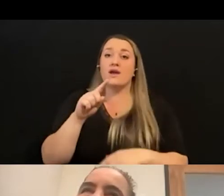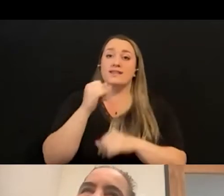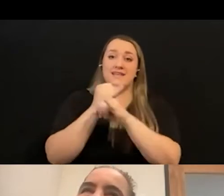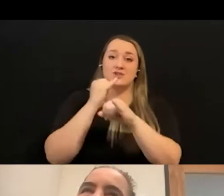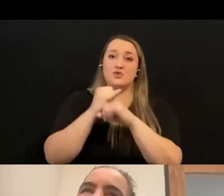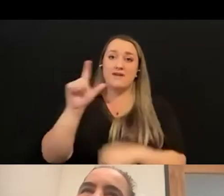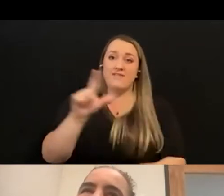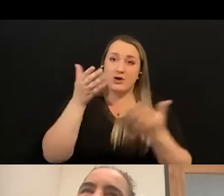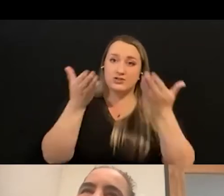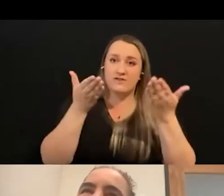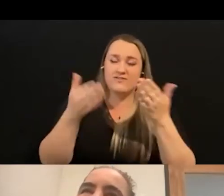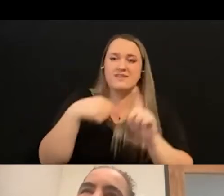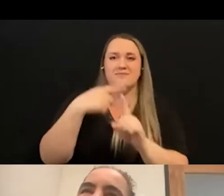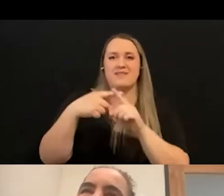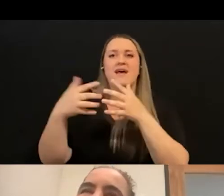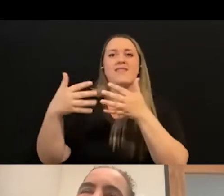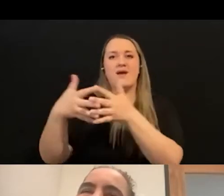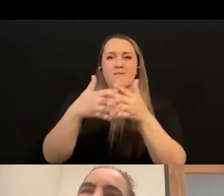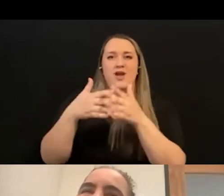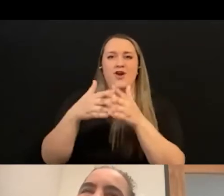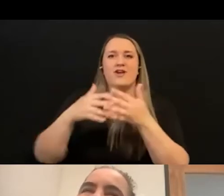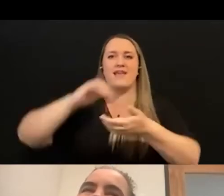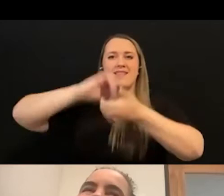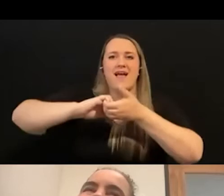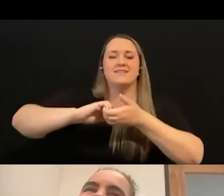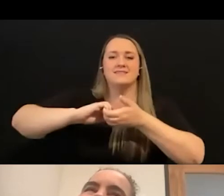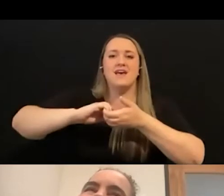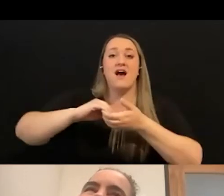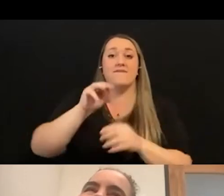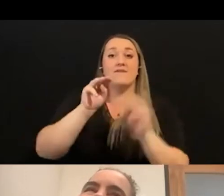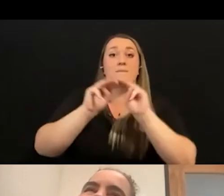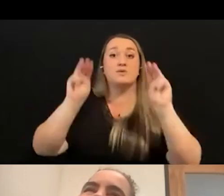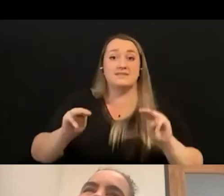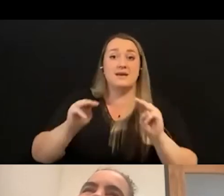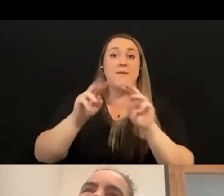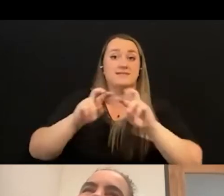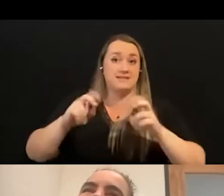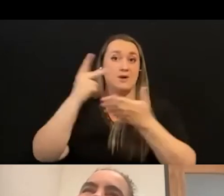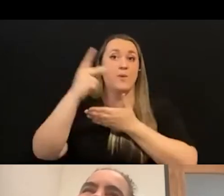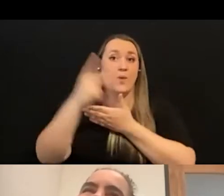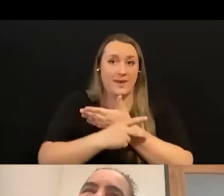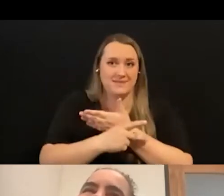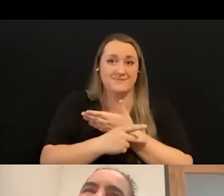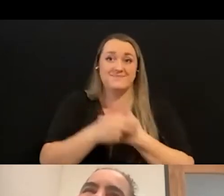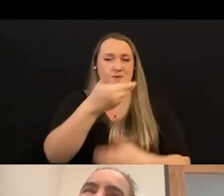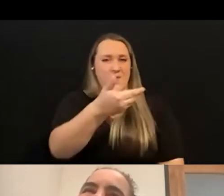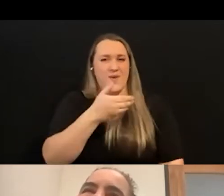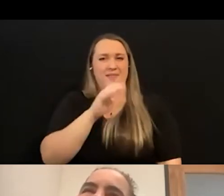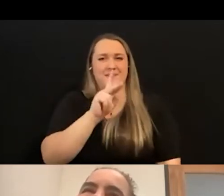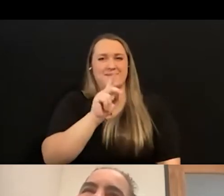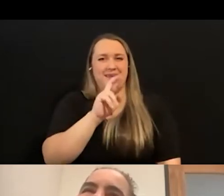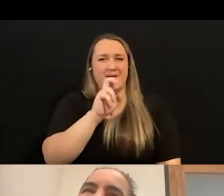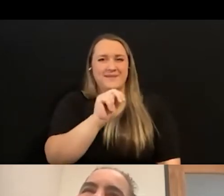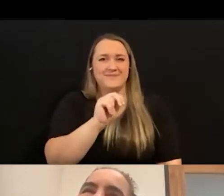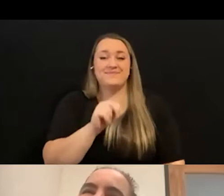the American Alliance of Museums Museum Assessment Program. Welcome, Karen. I